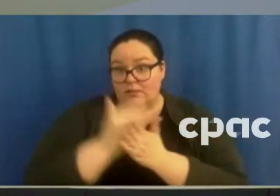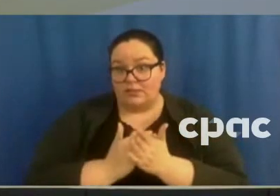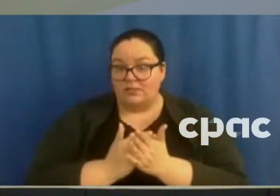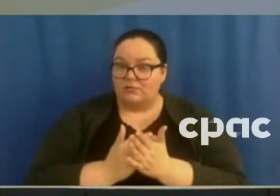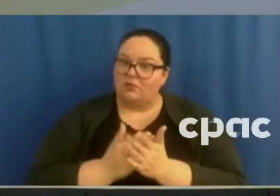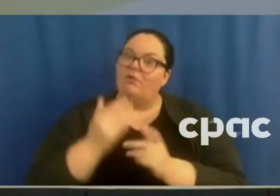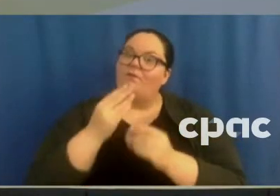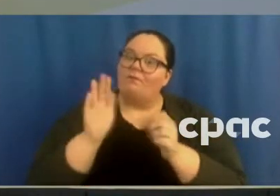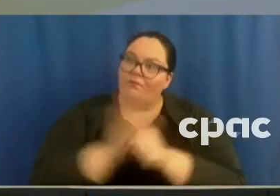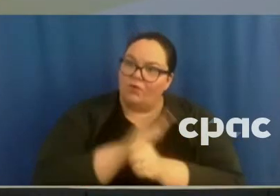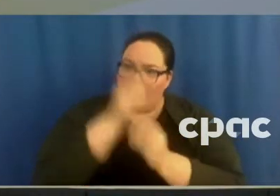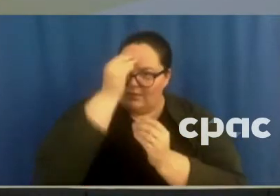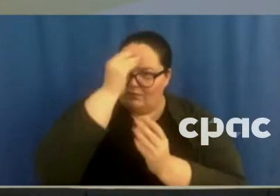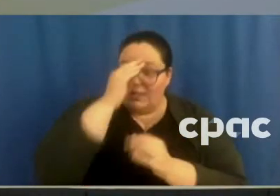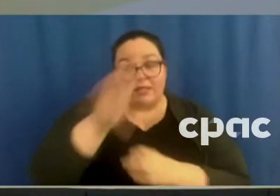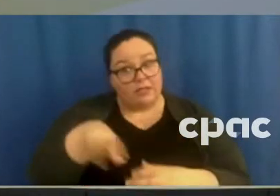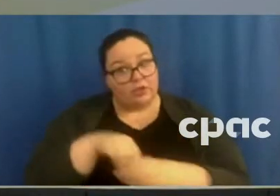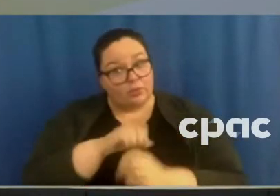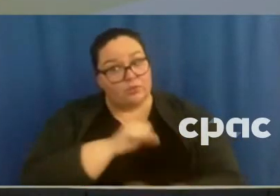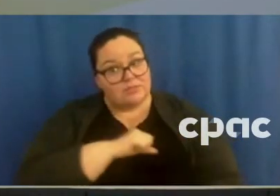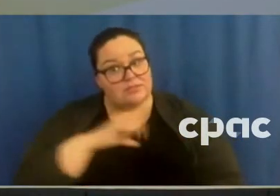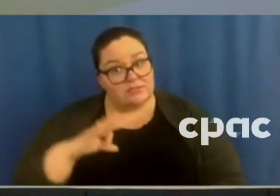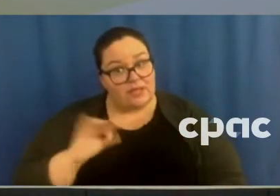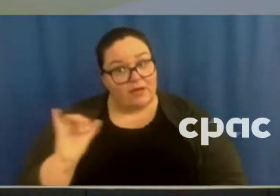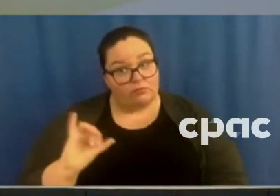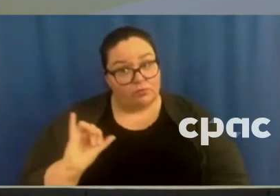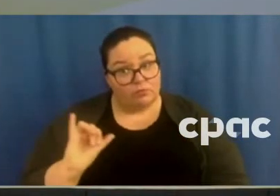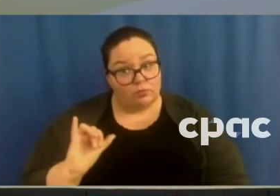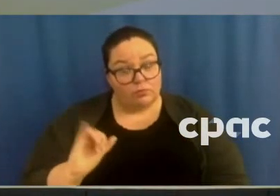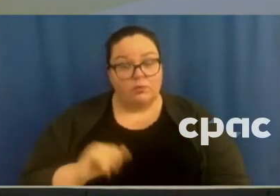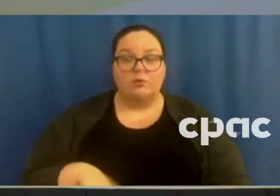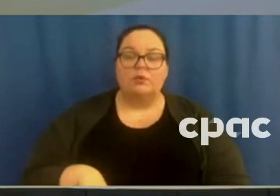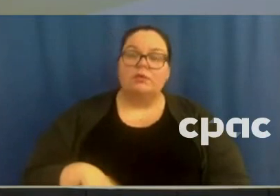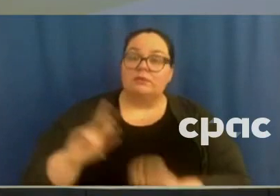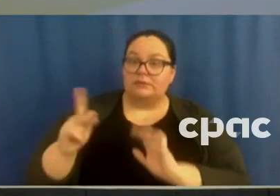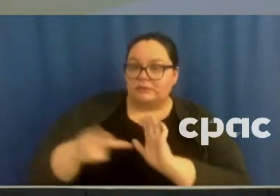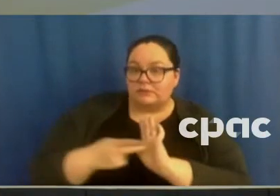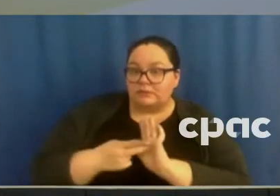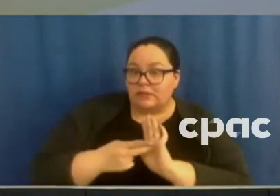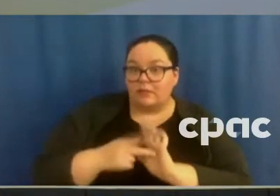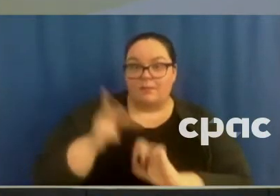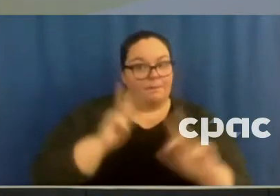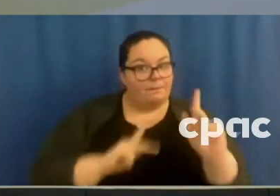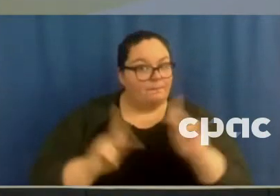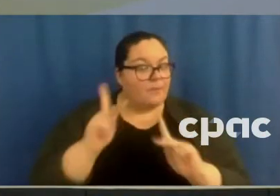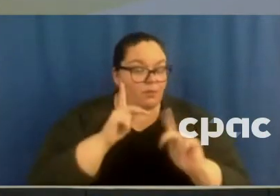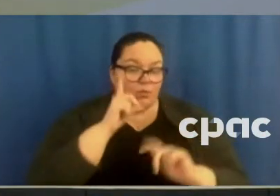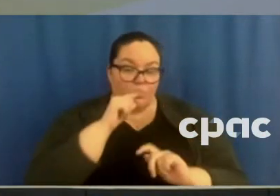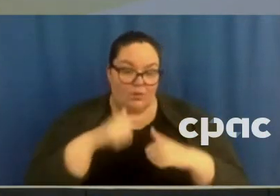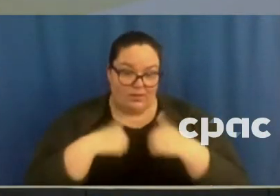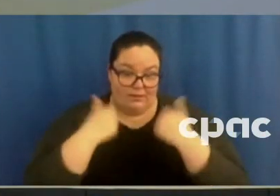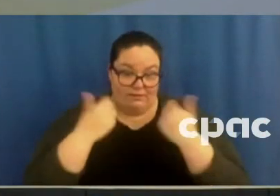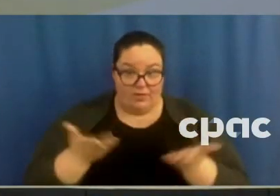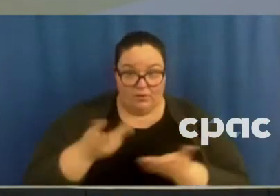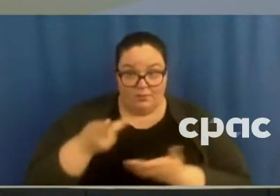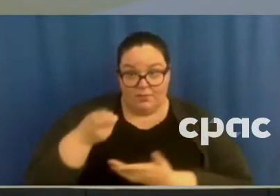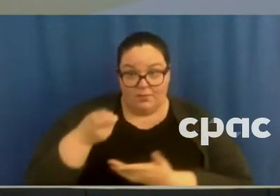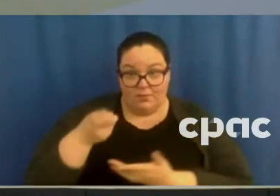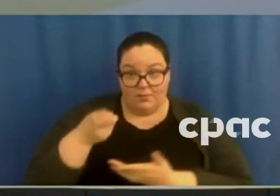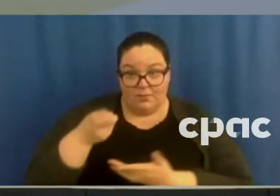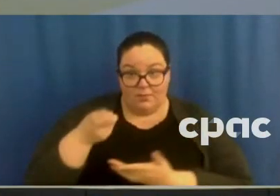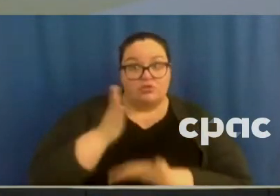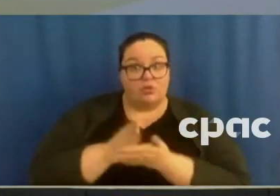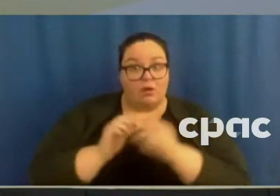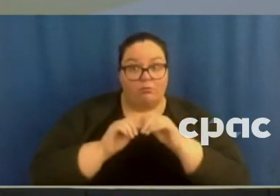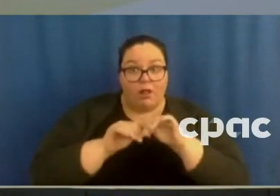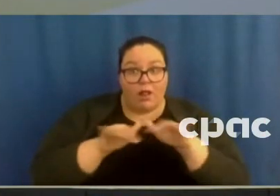include staff lists. Secondly, individual islanders can help to contain the spread of COVID-19 by respecting the